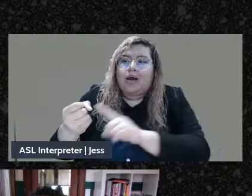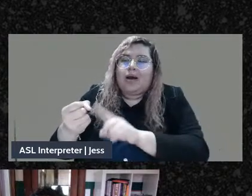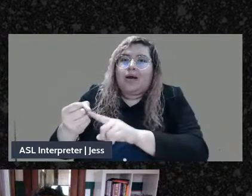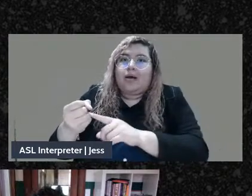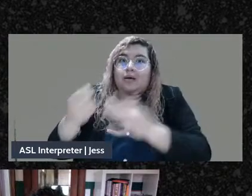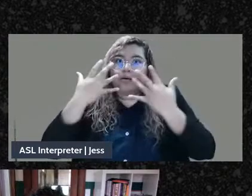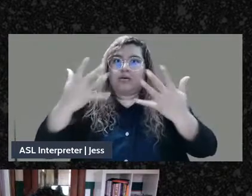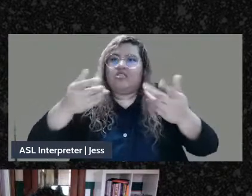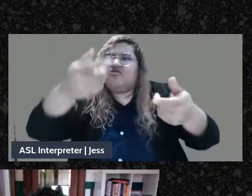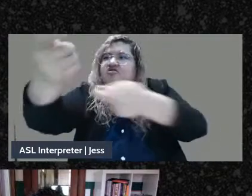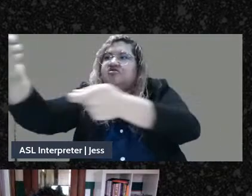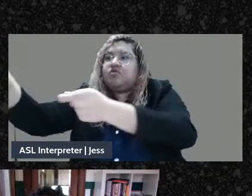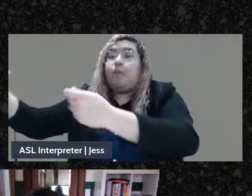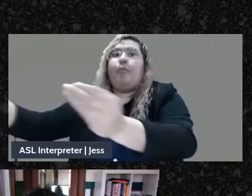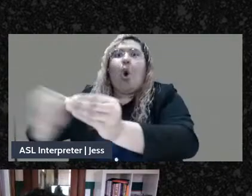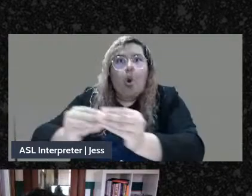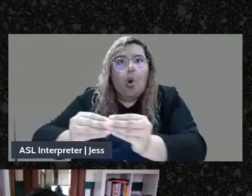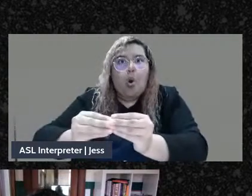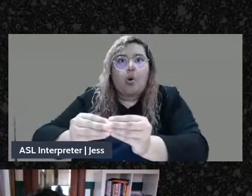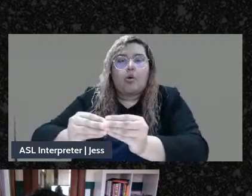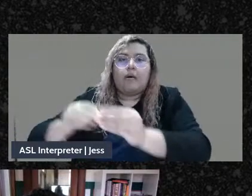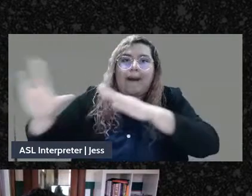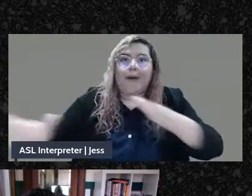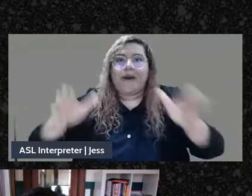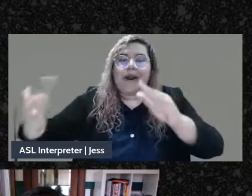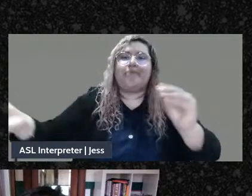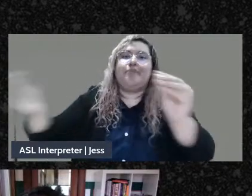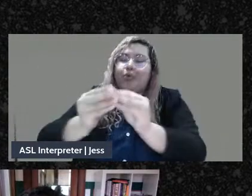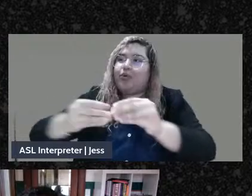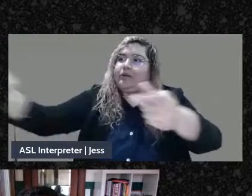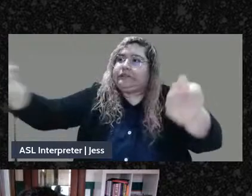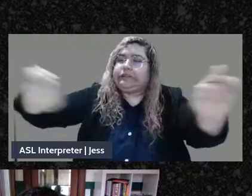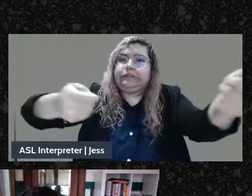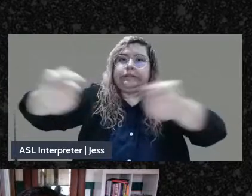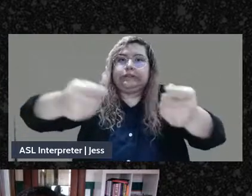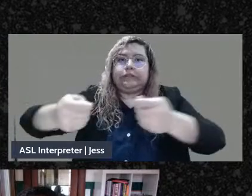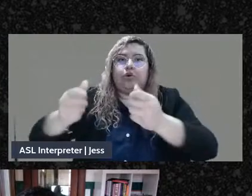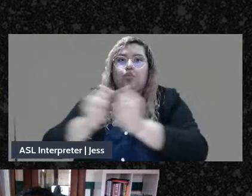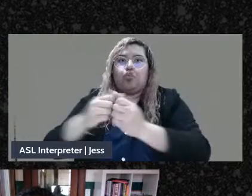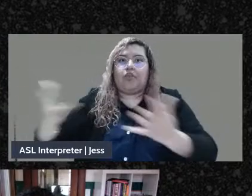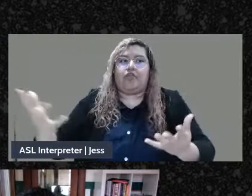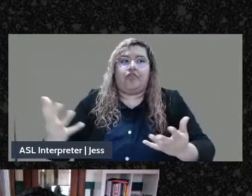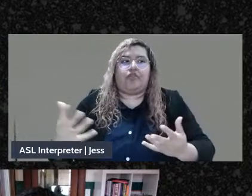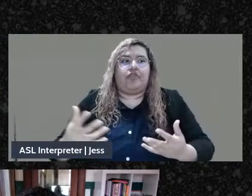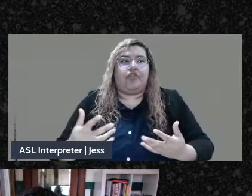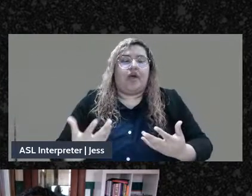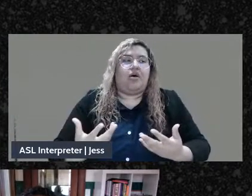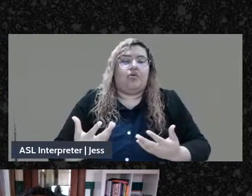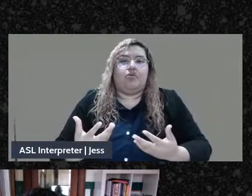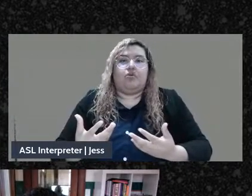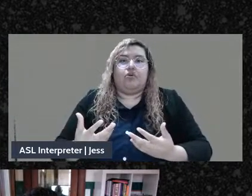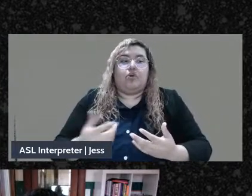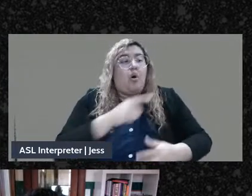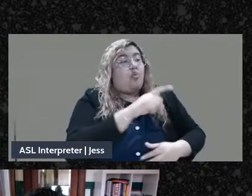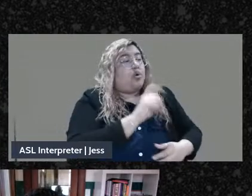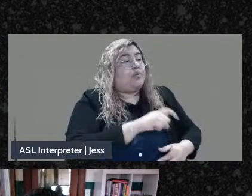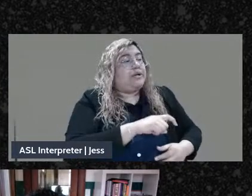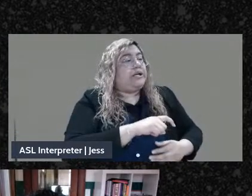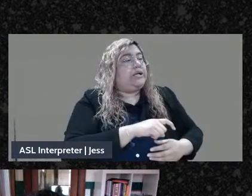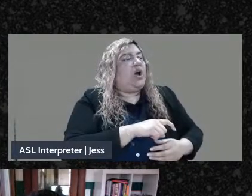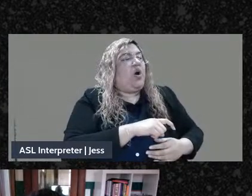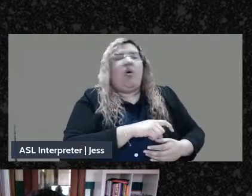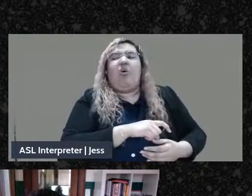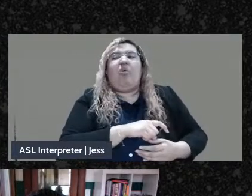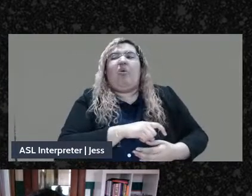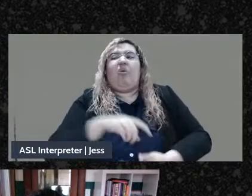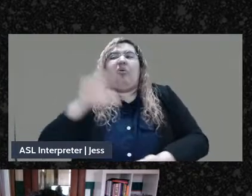who are able to organize it and bring other people along without selling us out, right? Without watering down our demands. And so